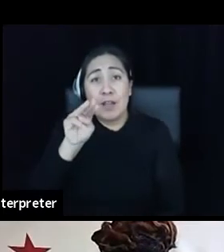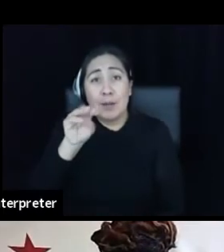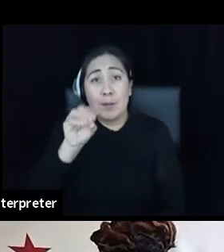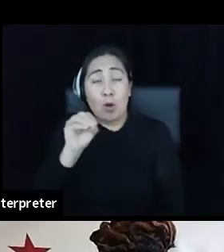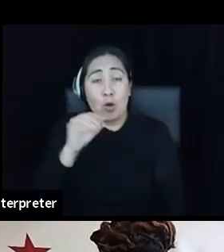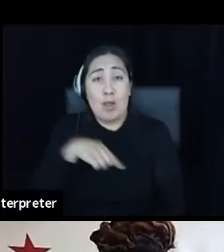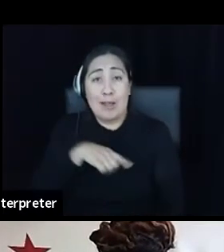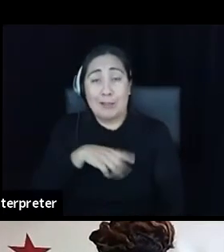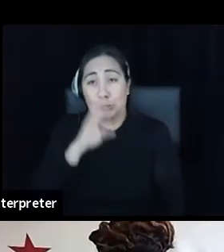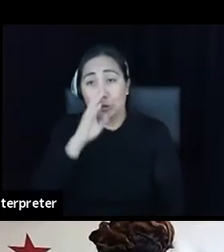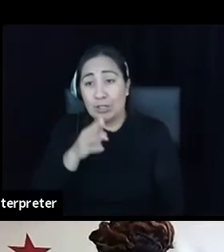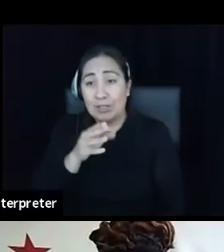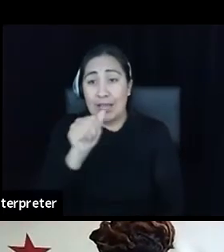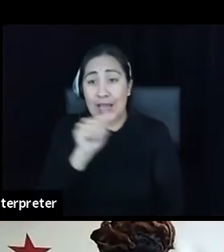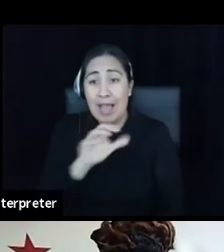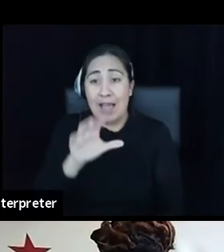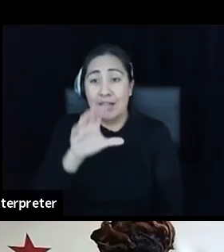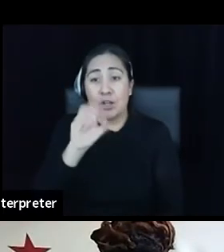at